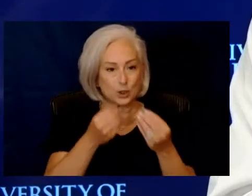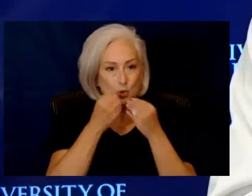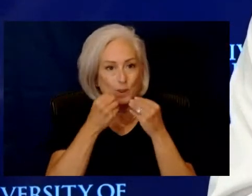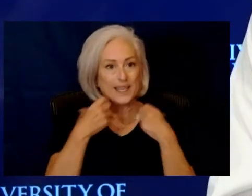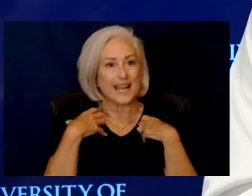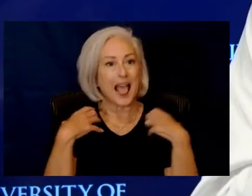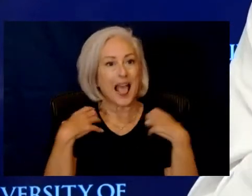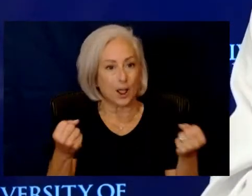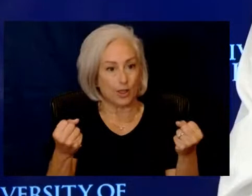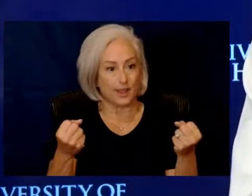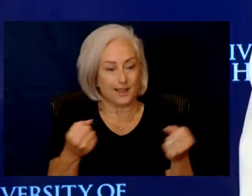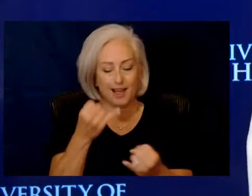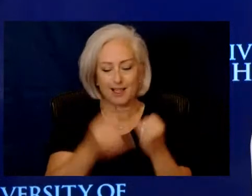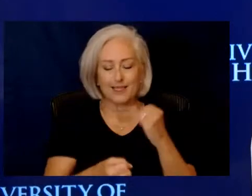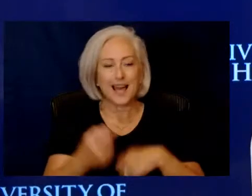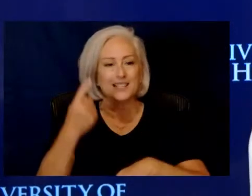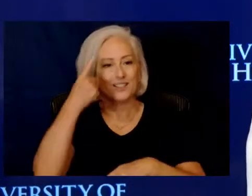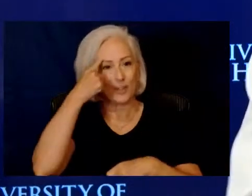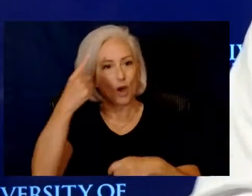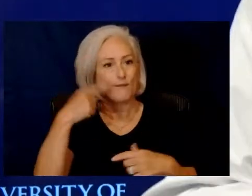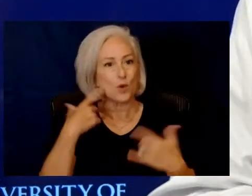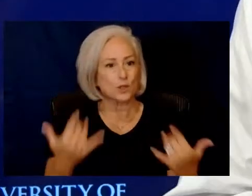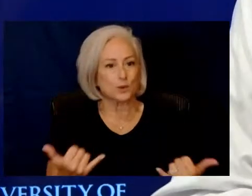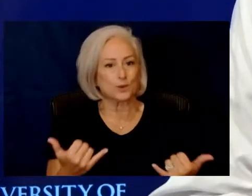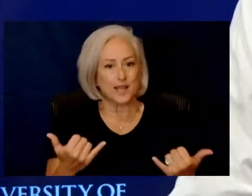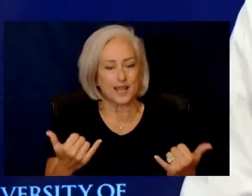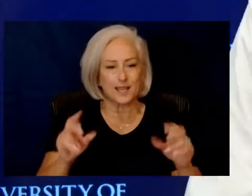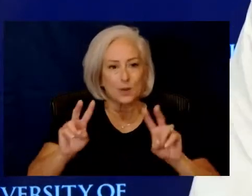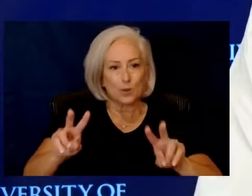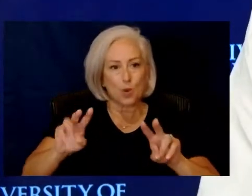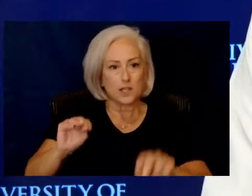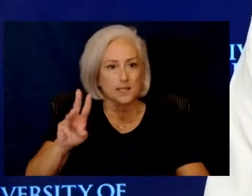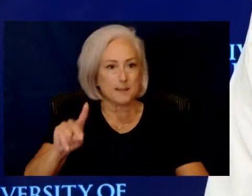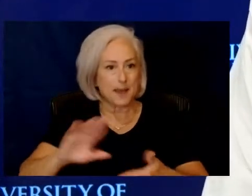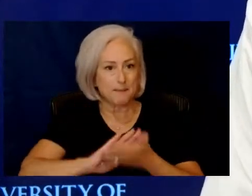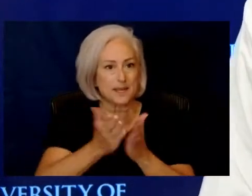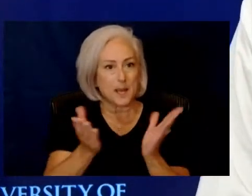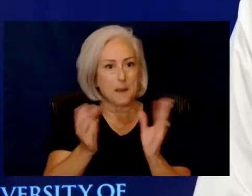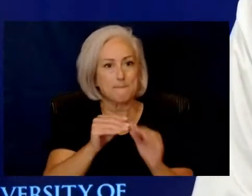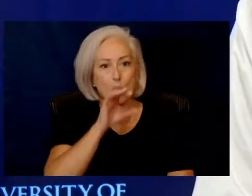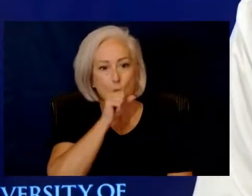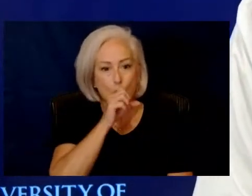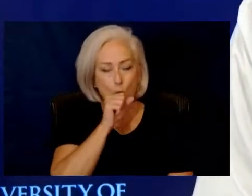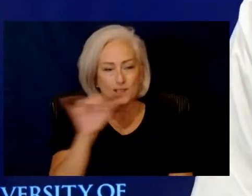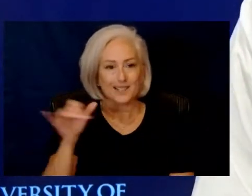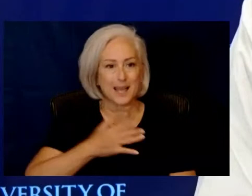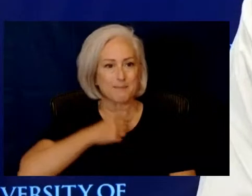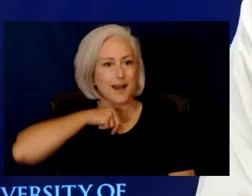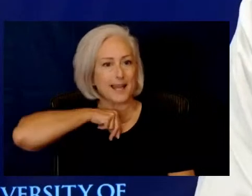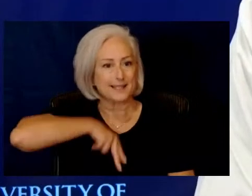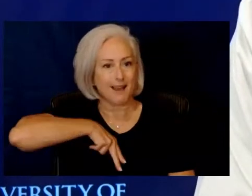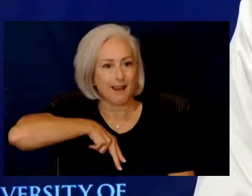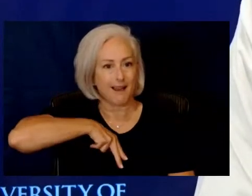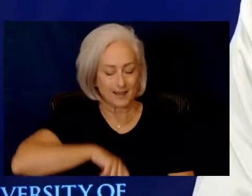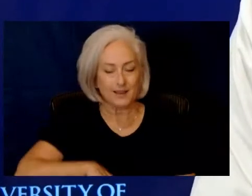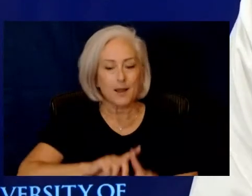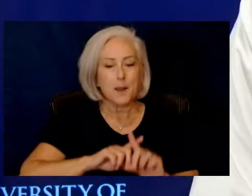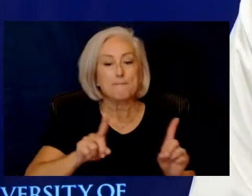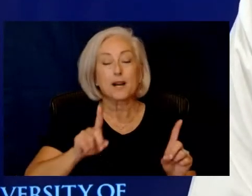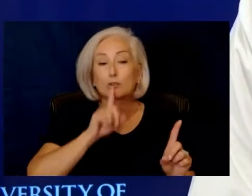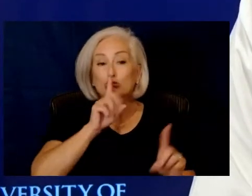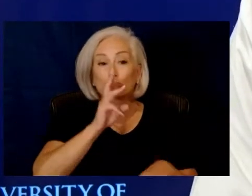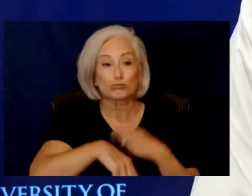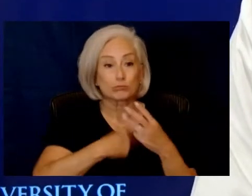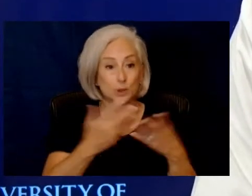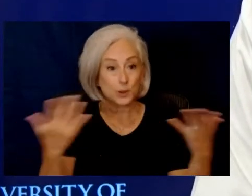thought for the day. We're watching the map get a little more orange, kind of like that bright orange tie that I have on today. But the reality is, remember